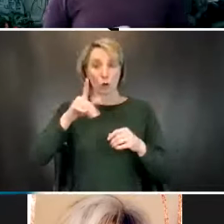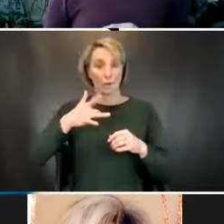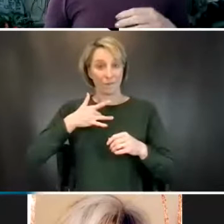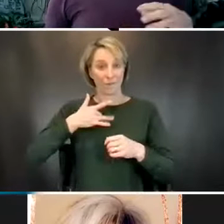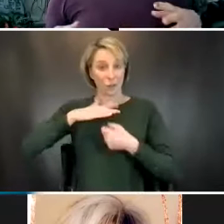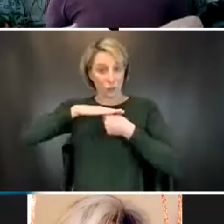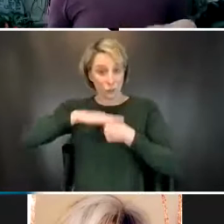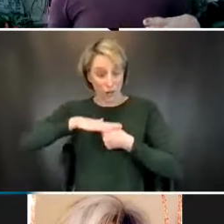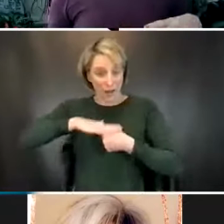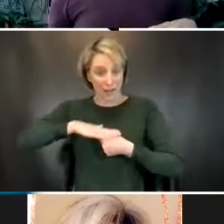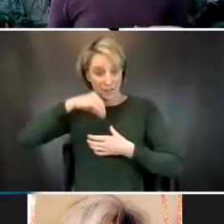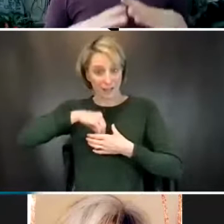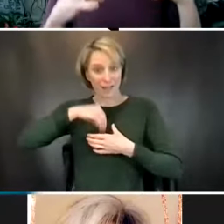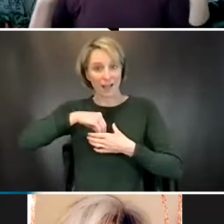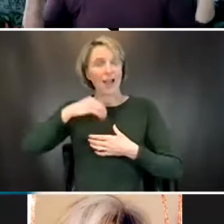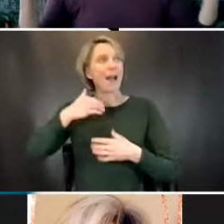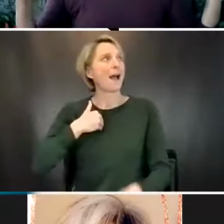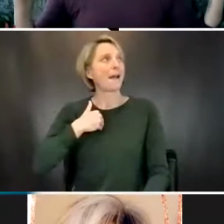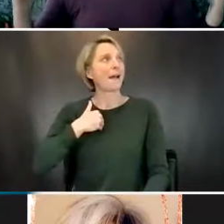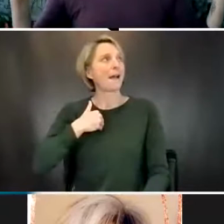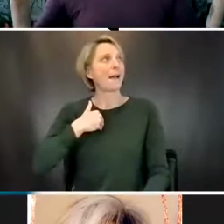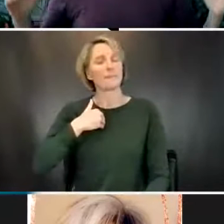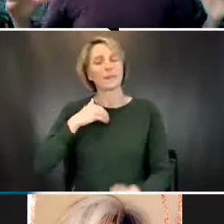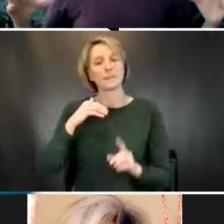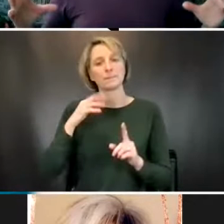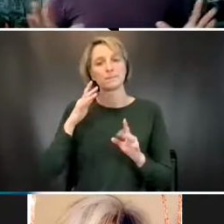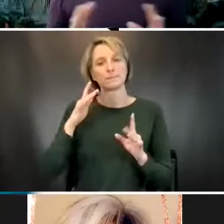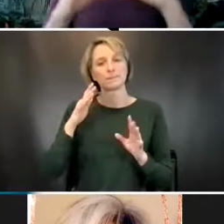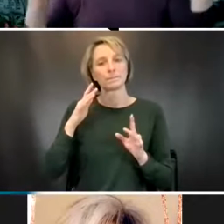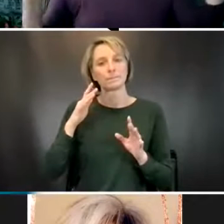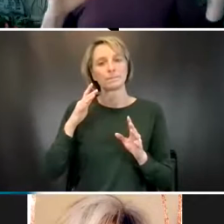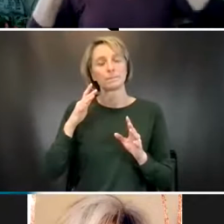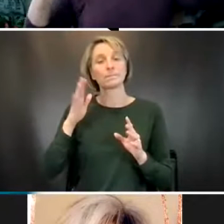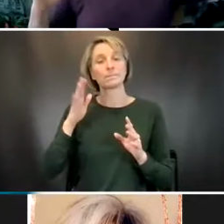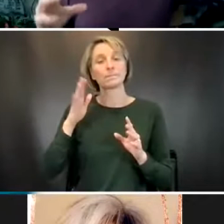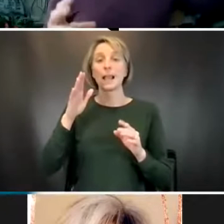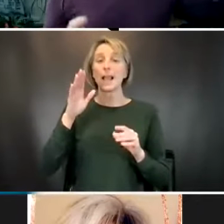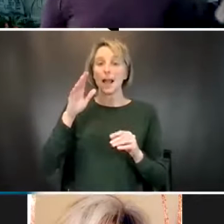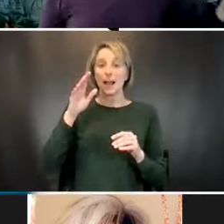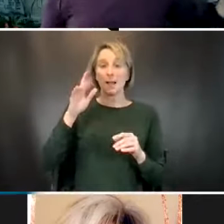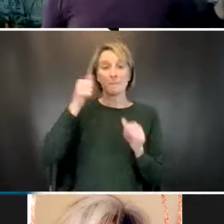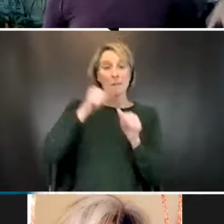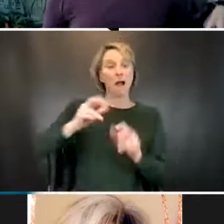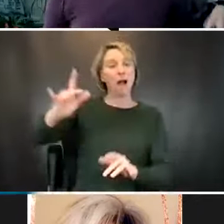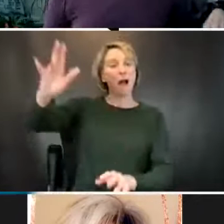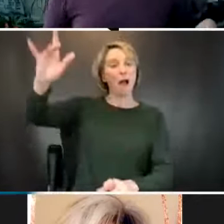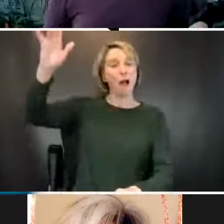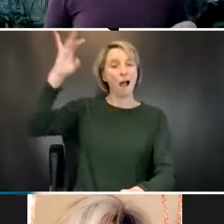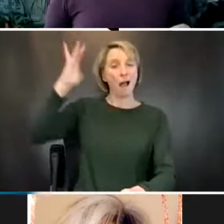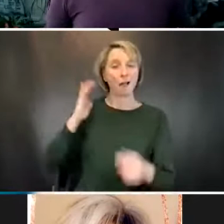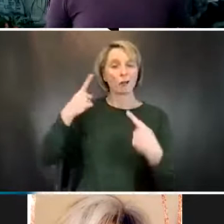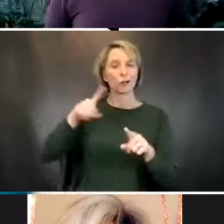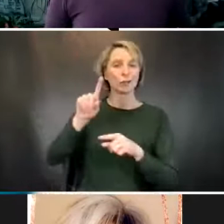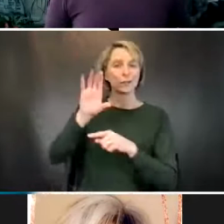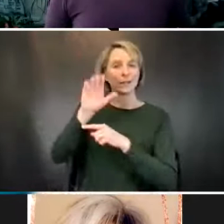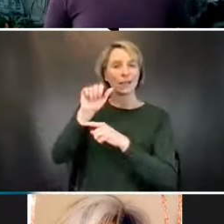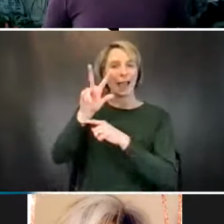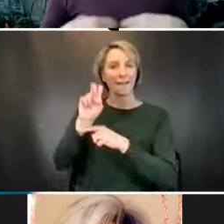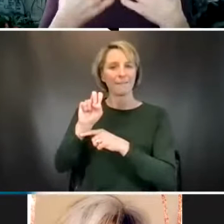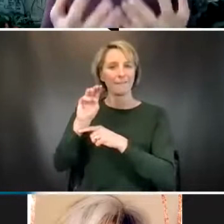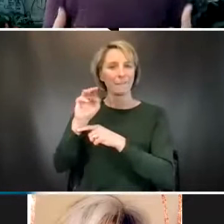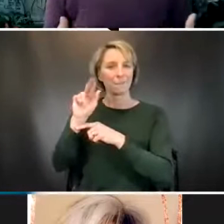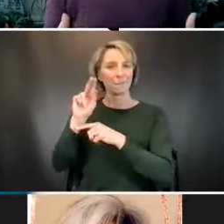But there's the idea that, so if in our caveman days, in our ancestry, if